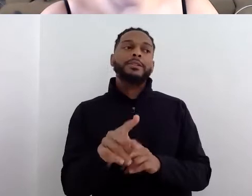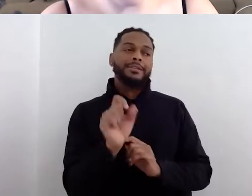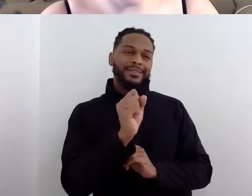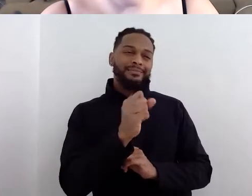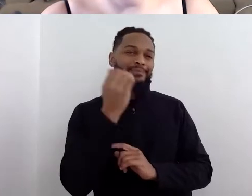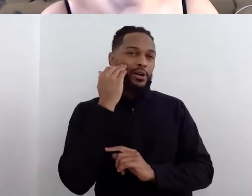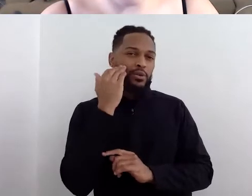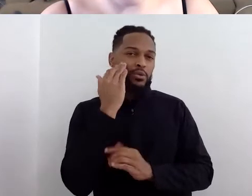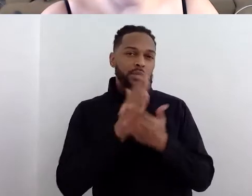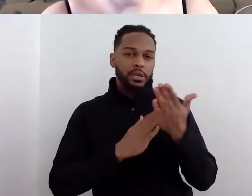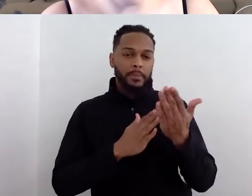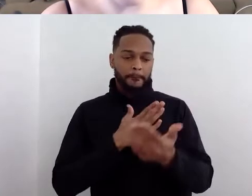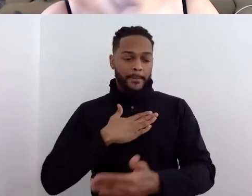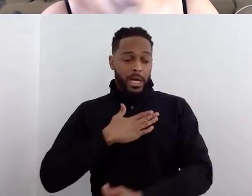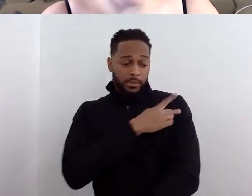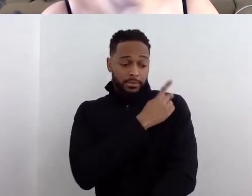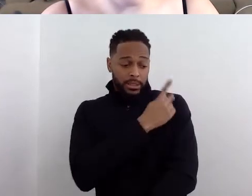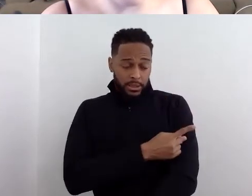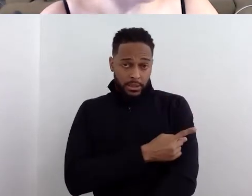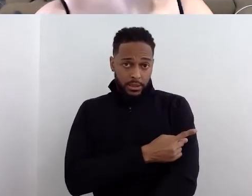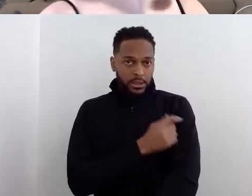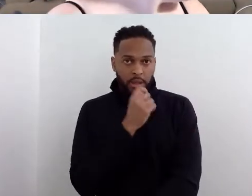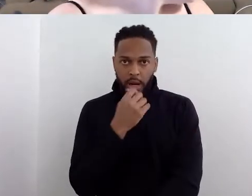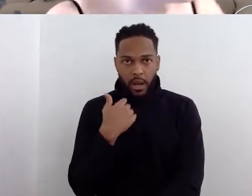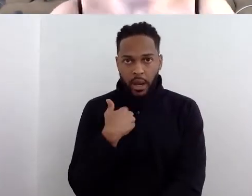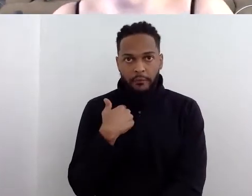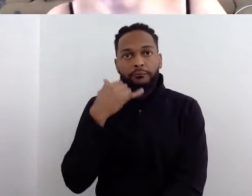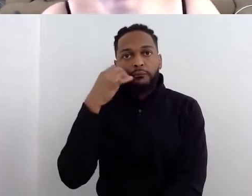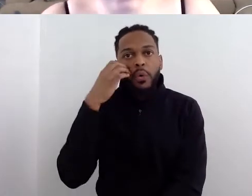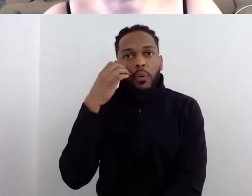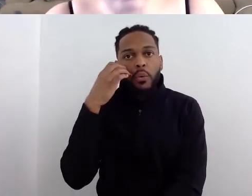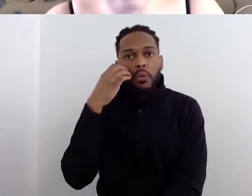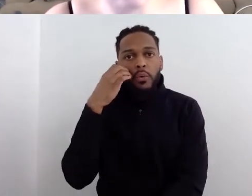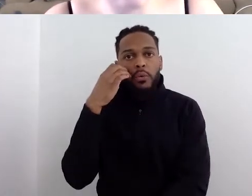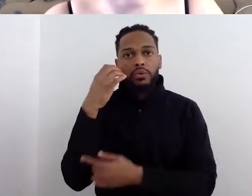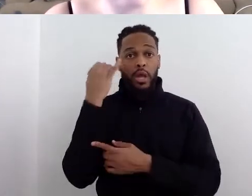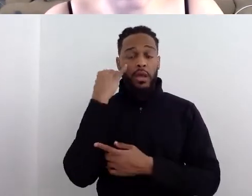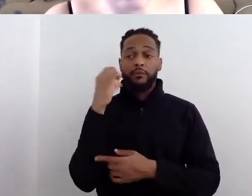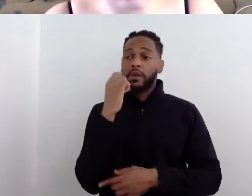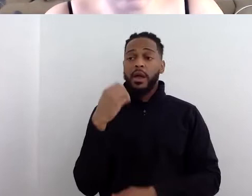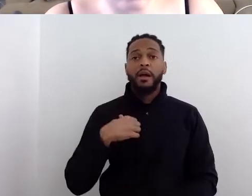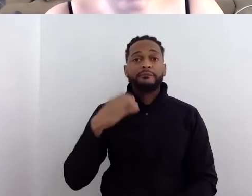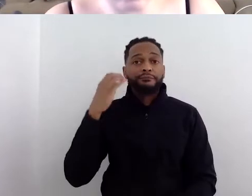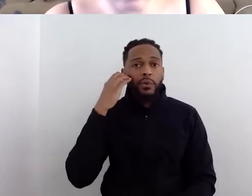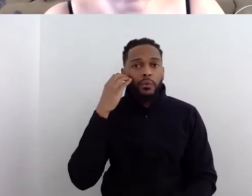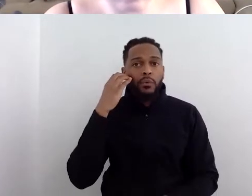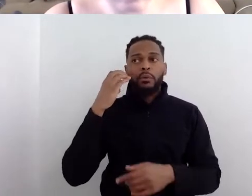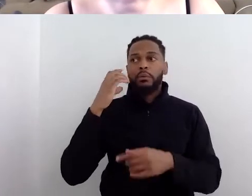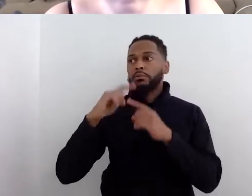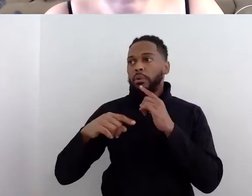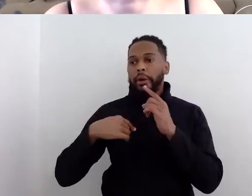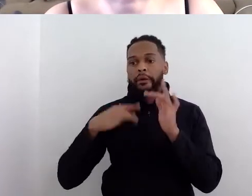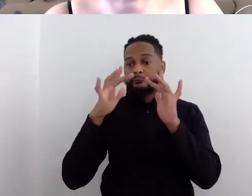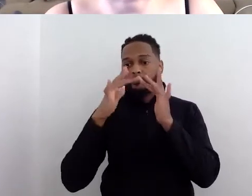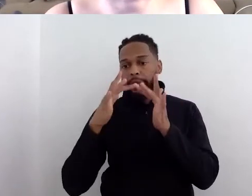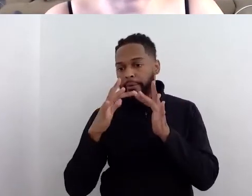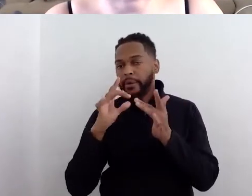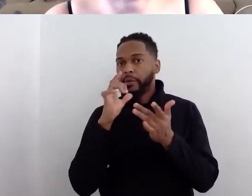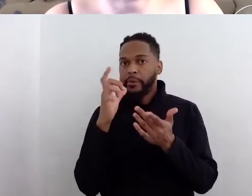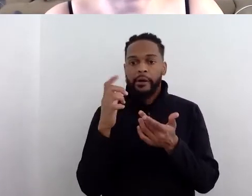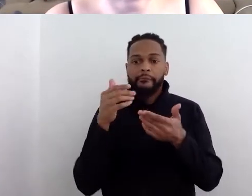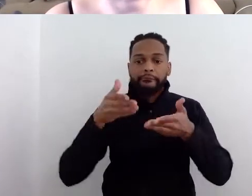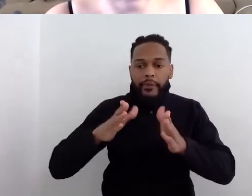I'm sure there are patients that, and you don't have a phone and you may not have internet or a way to do a video call. And